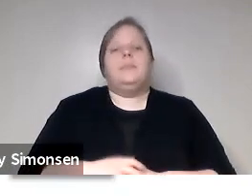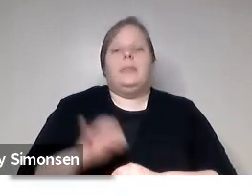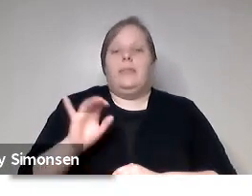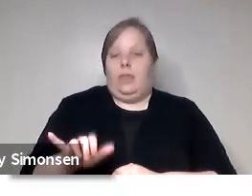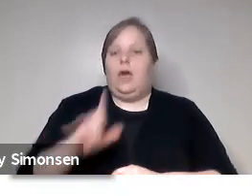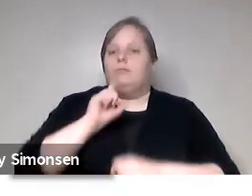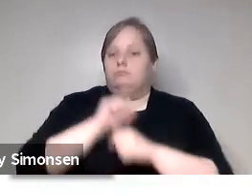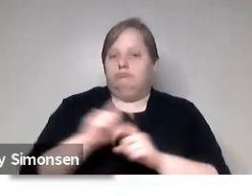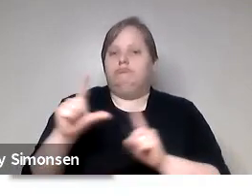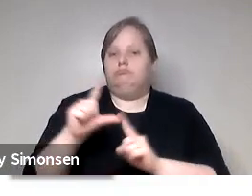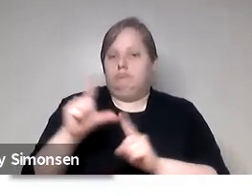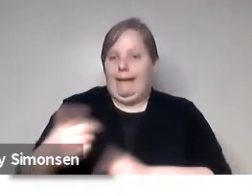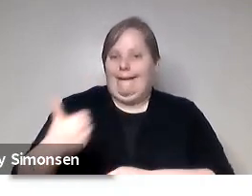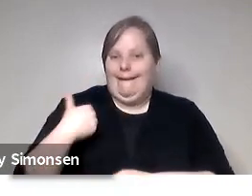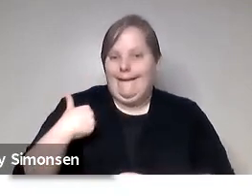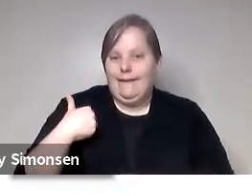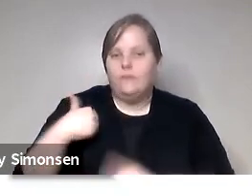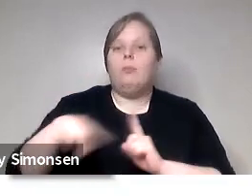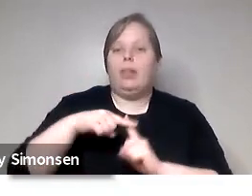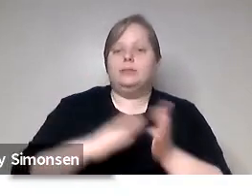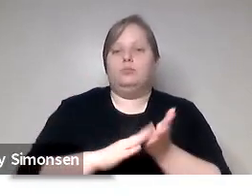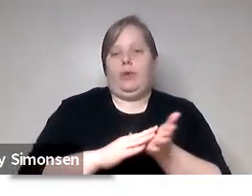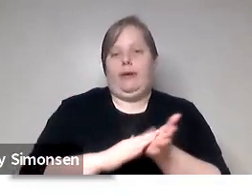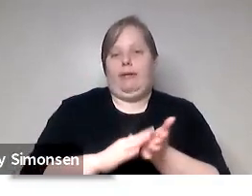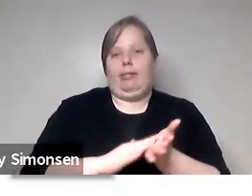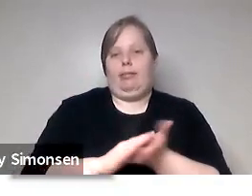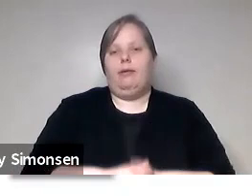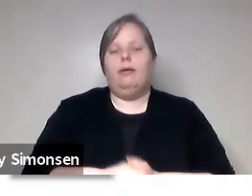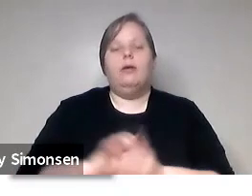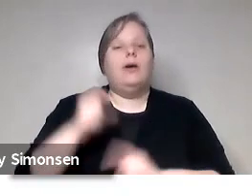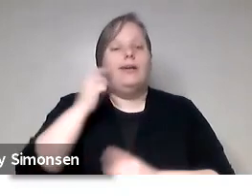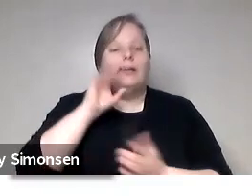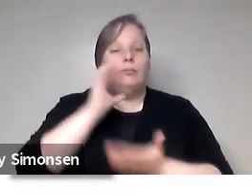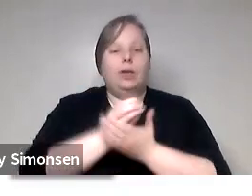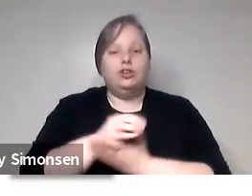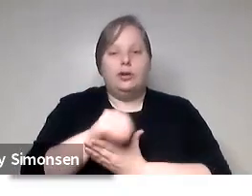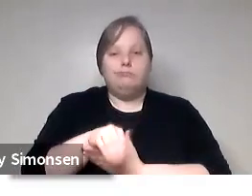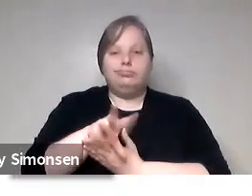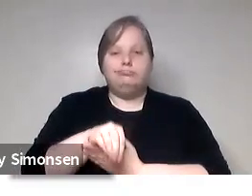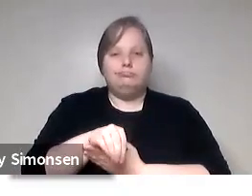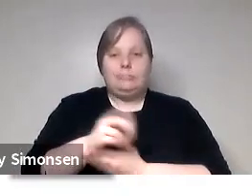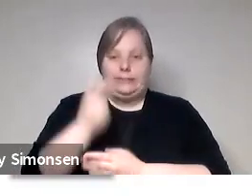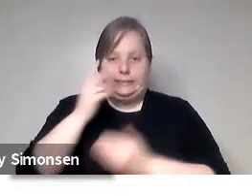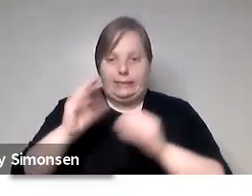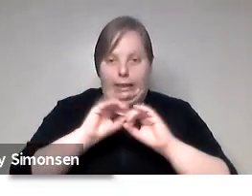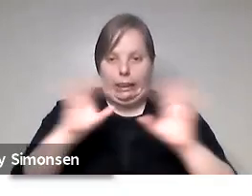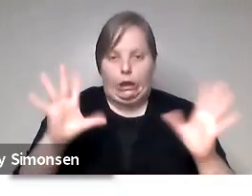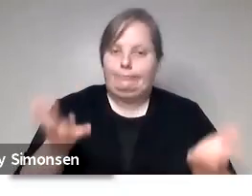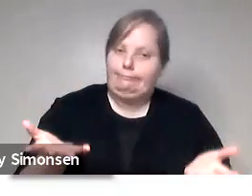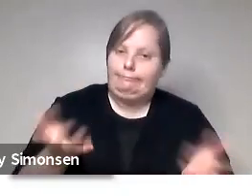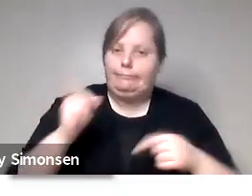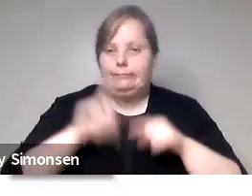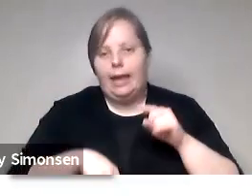has the letters on it and is in Braille, but the picture did not do it justice. So I